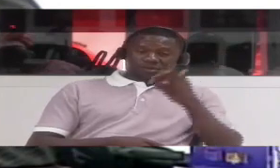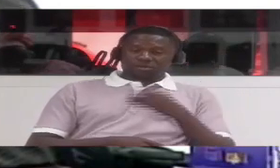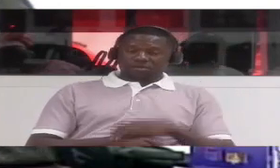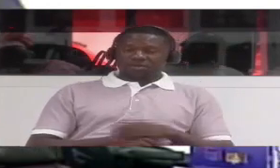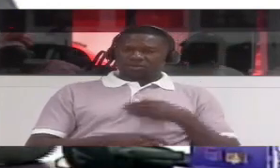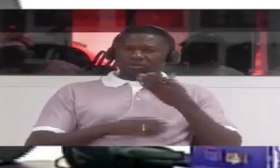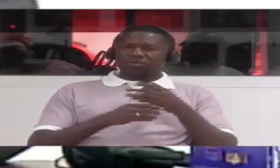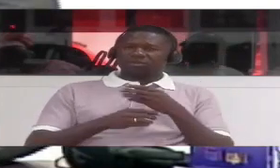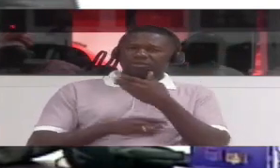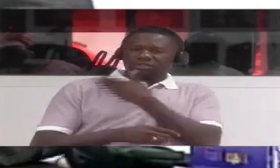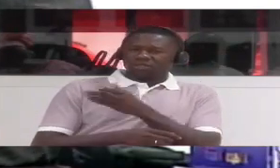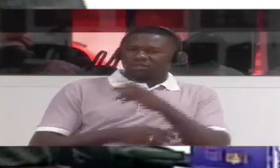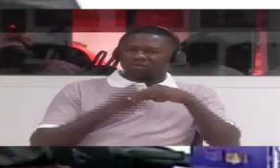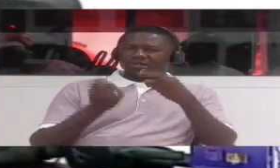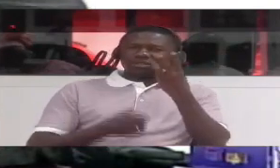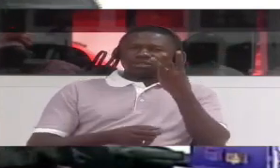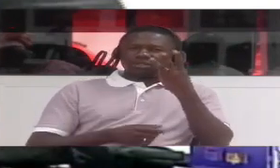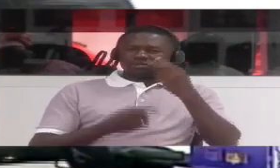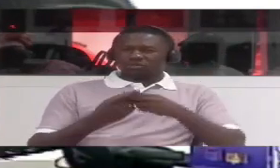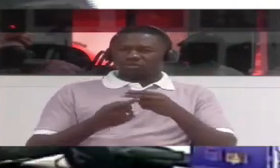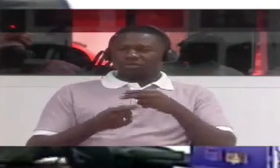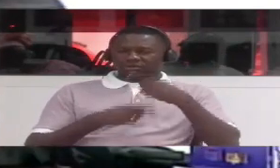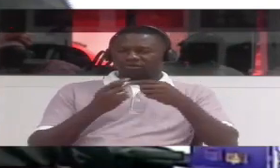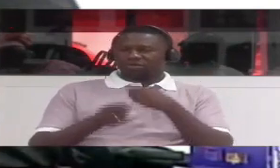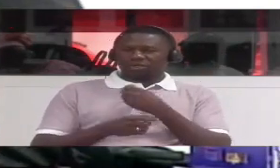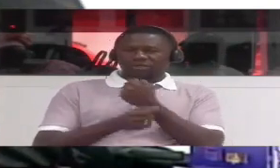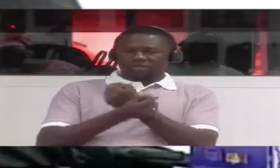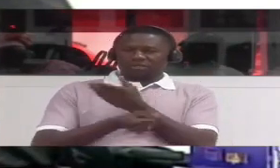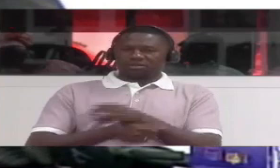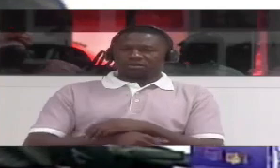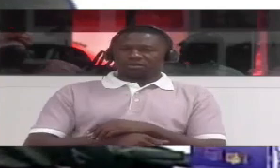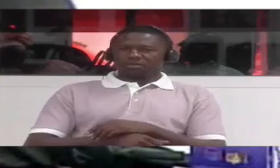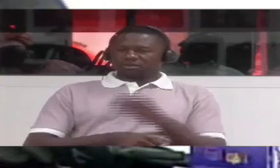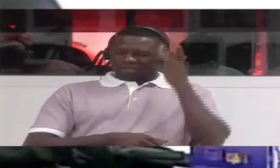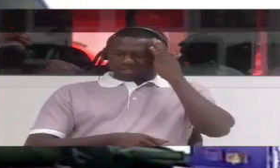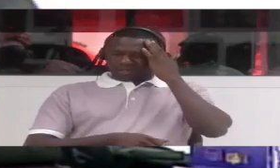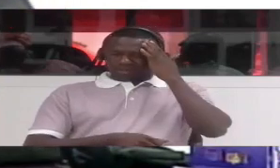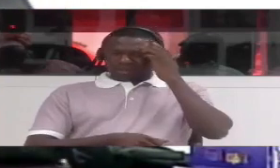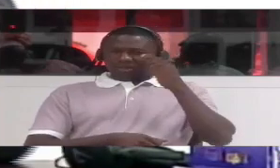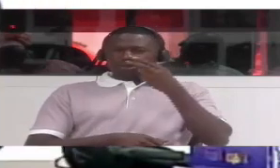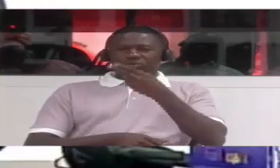detention. Actually, I think that 2006 year was a year I would have,